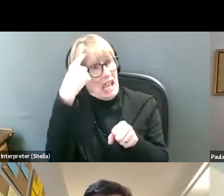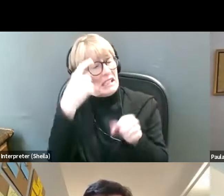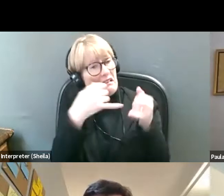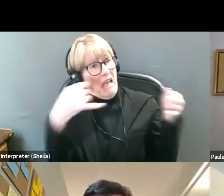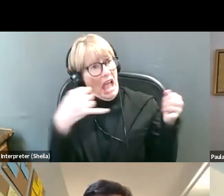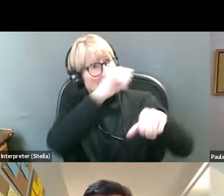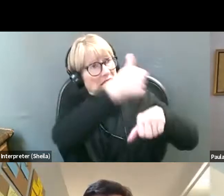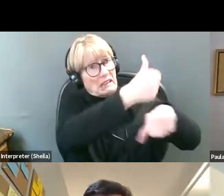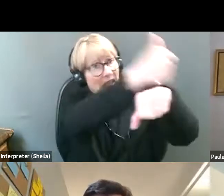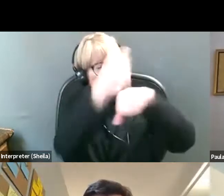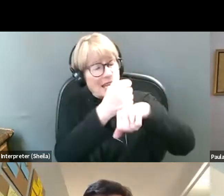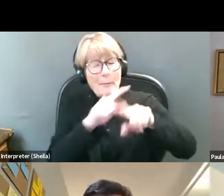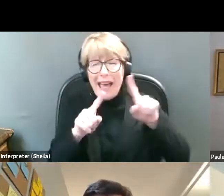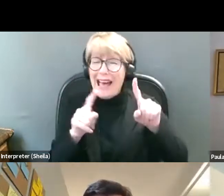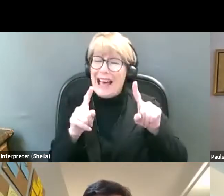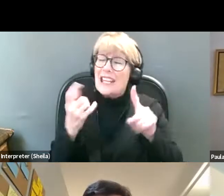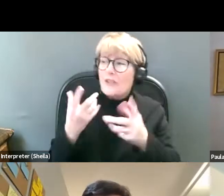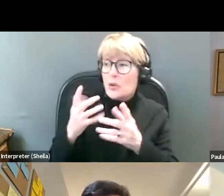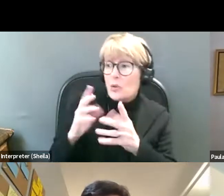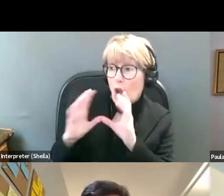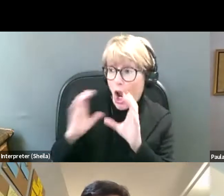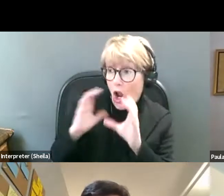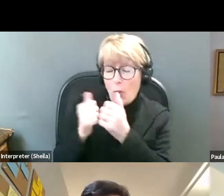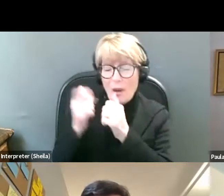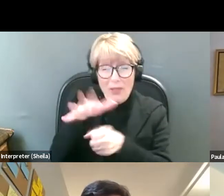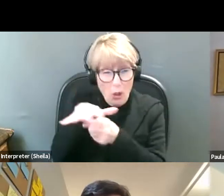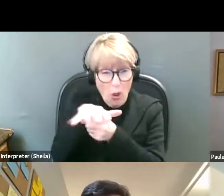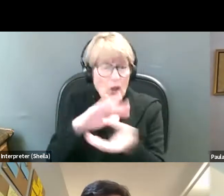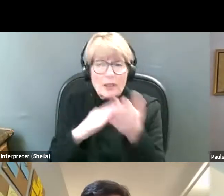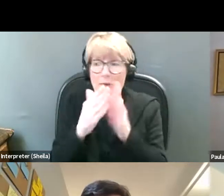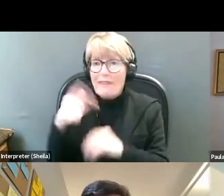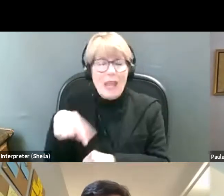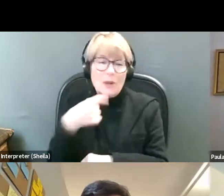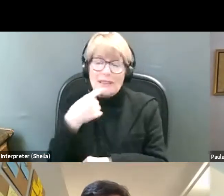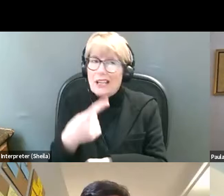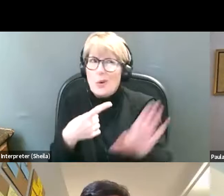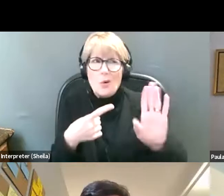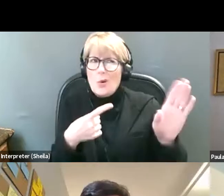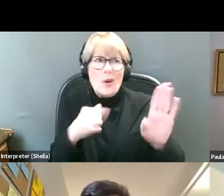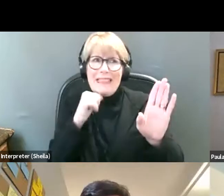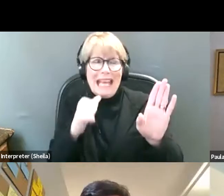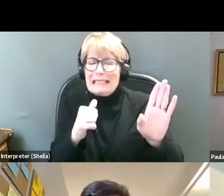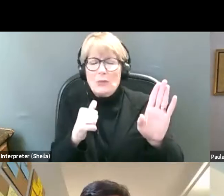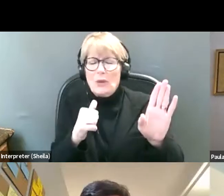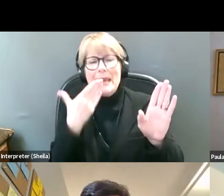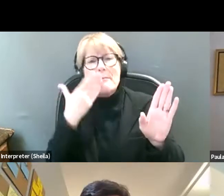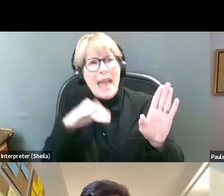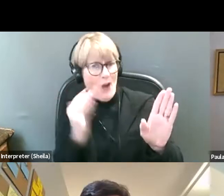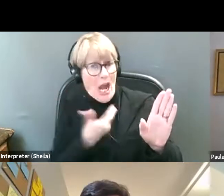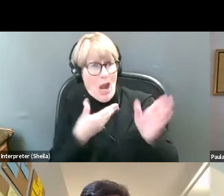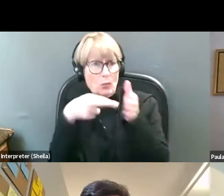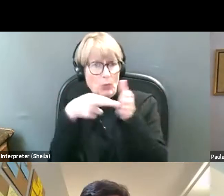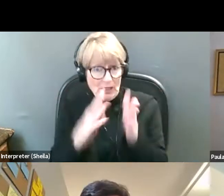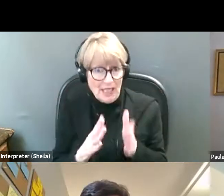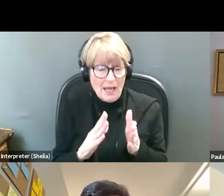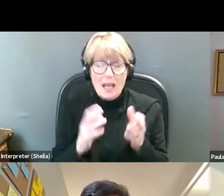if you're talking to the local communities, they may say that would be detrimental to their representation. A lot of the